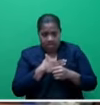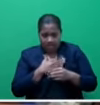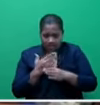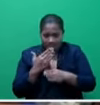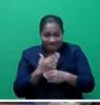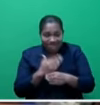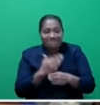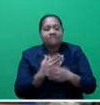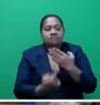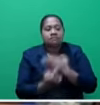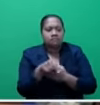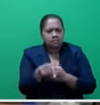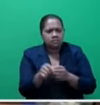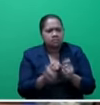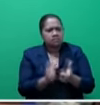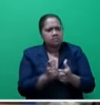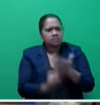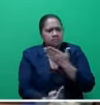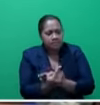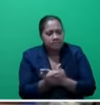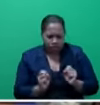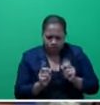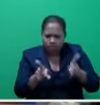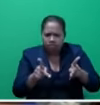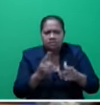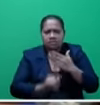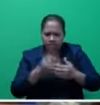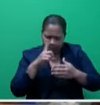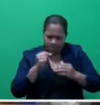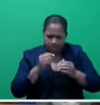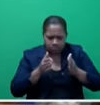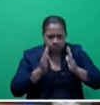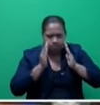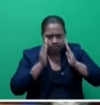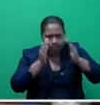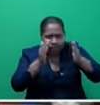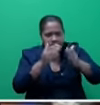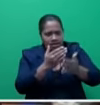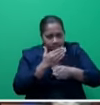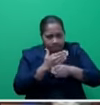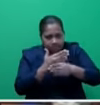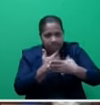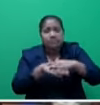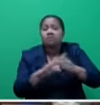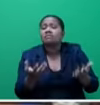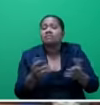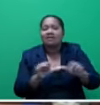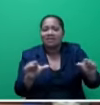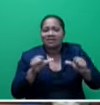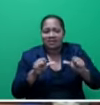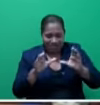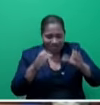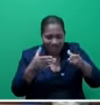this unprecedented crisis is an opportunity to lift our focus and effort in the agriculture sector. Investing in the